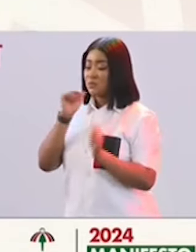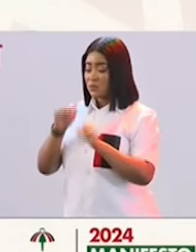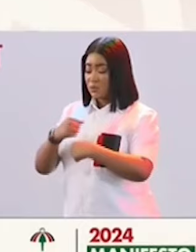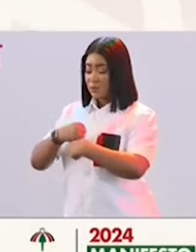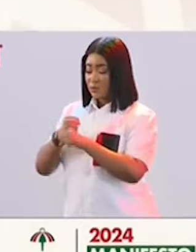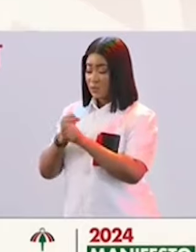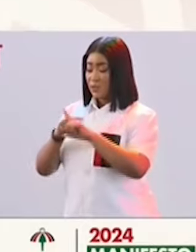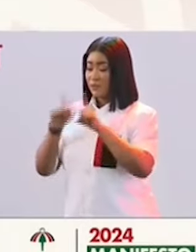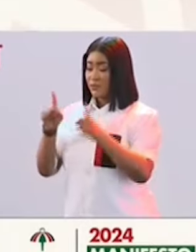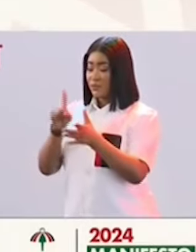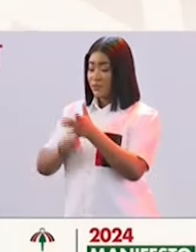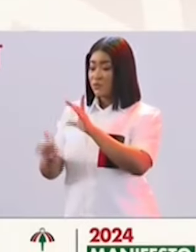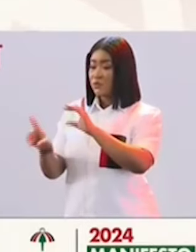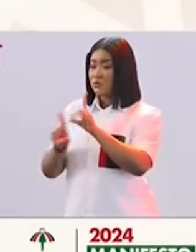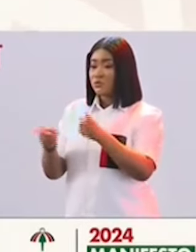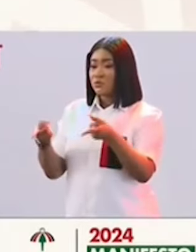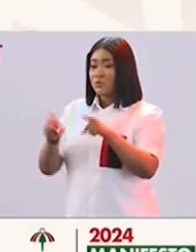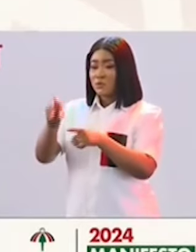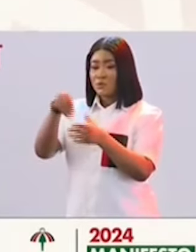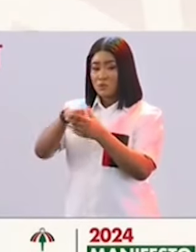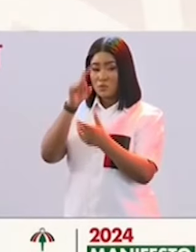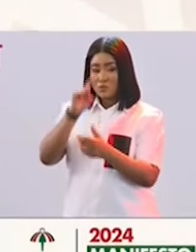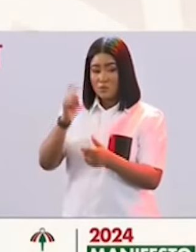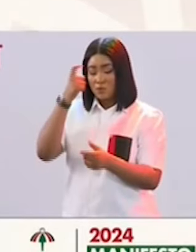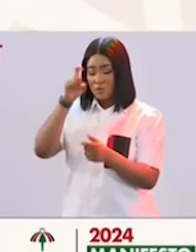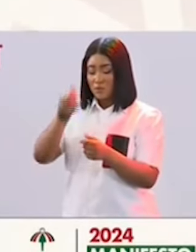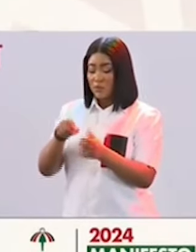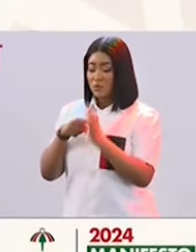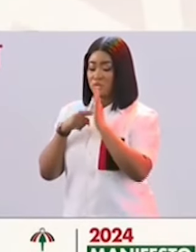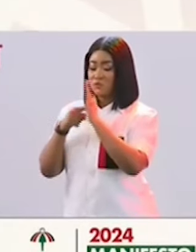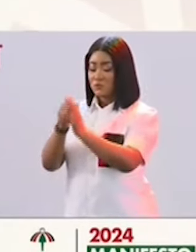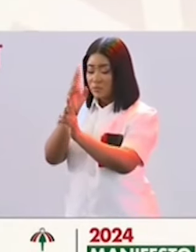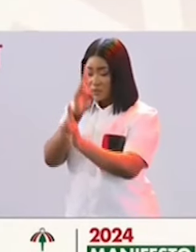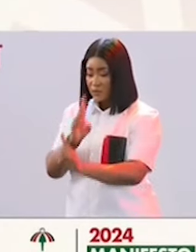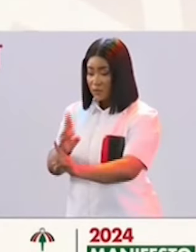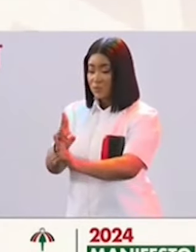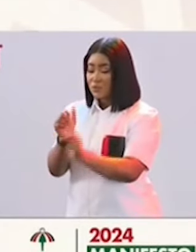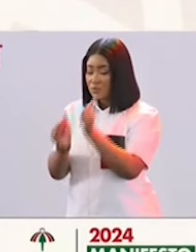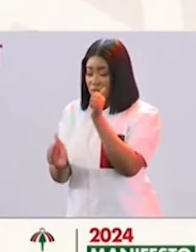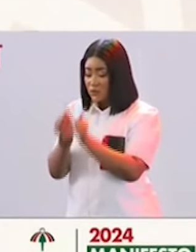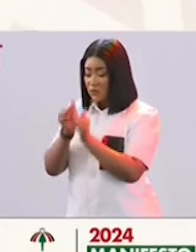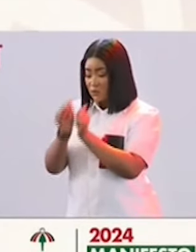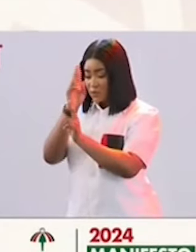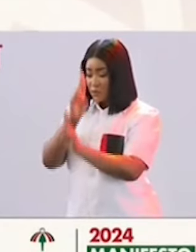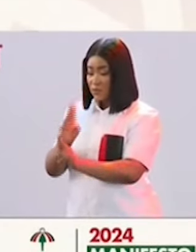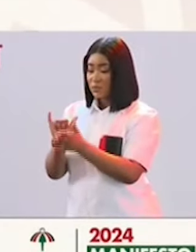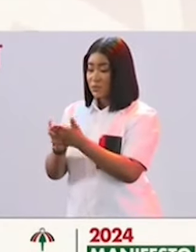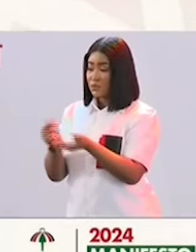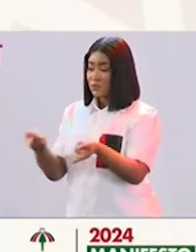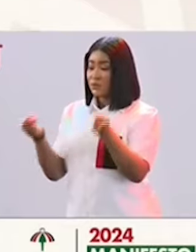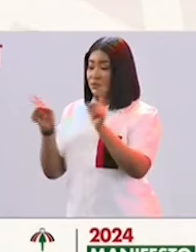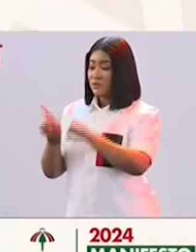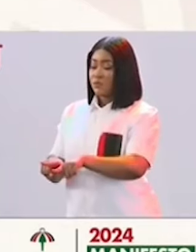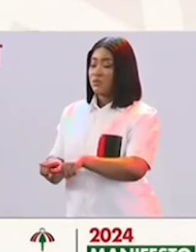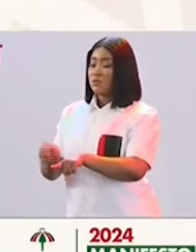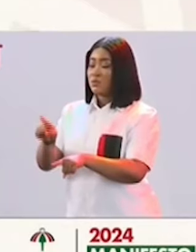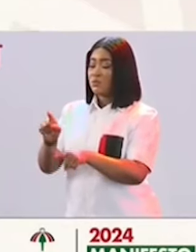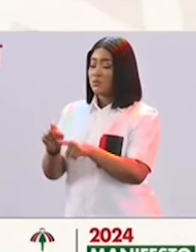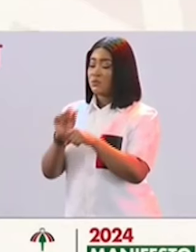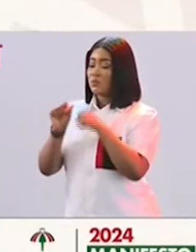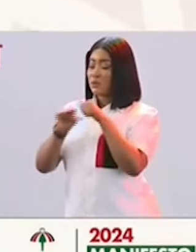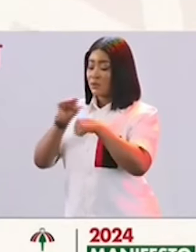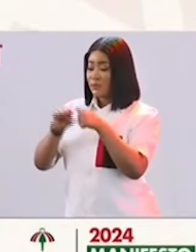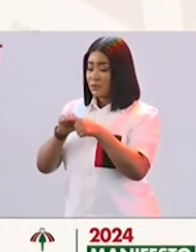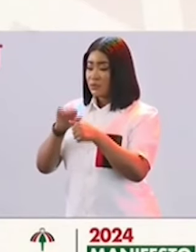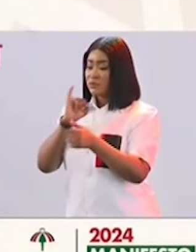what you do when you are in government is to show the humility, which humility means that when you are charting a path and there is a